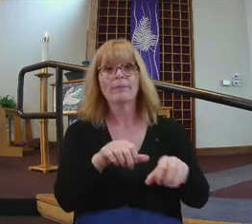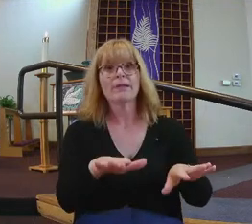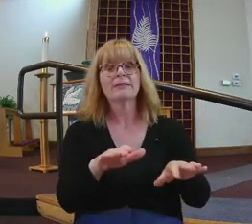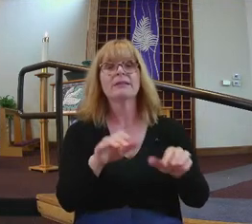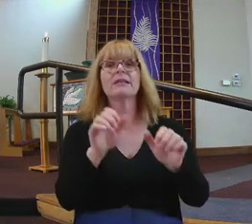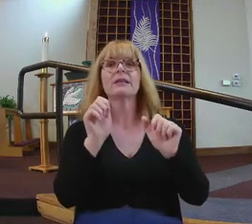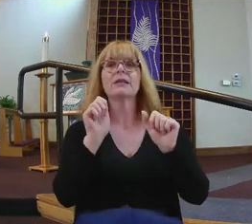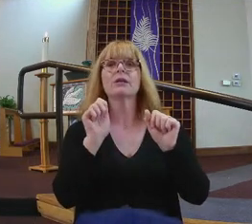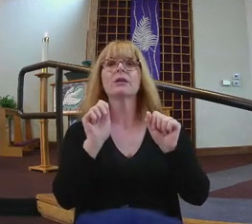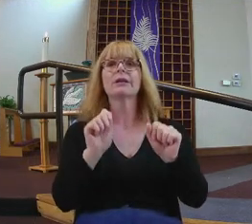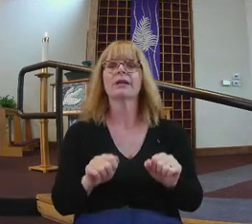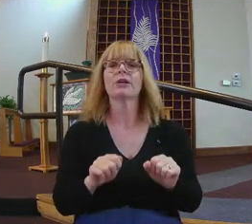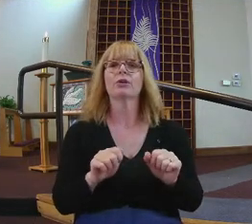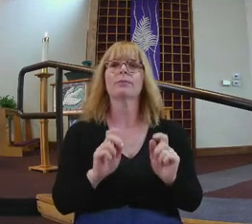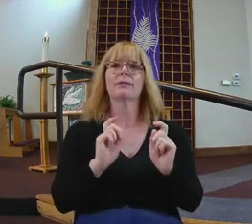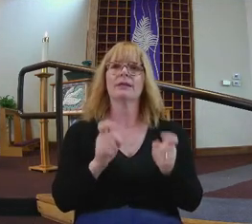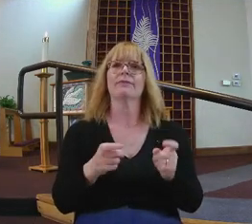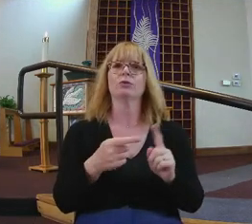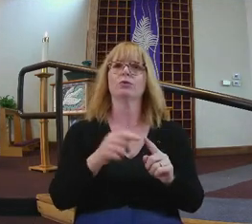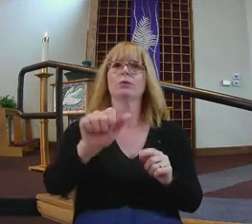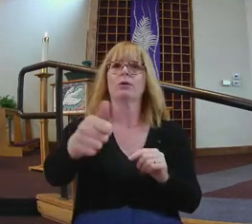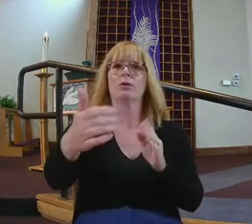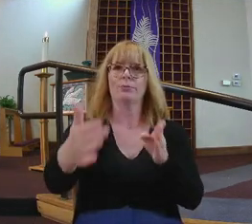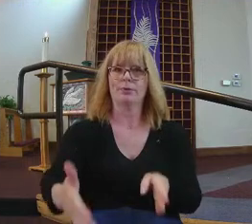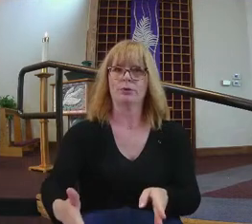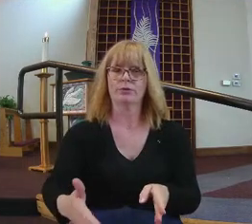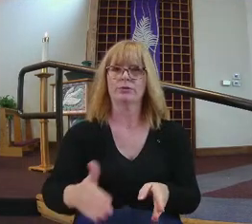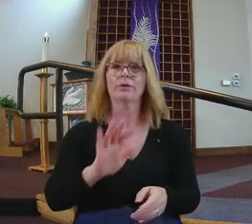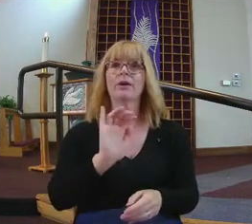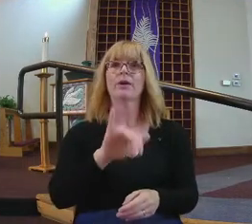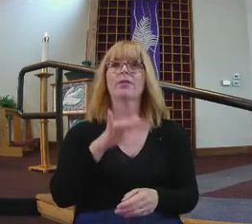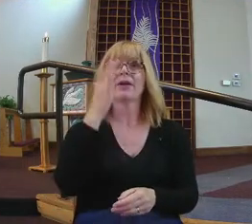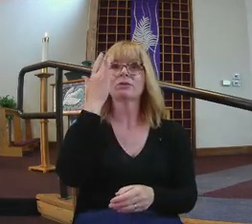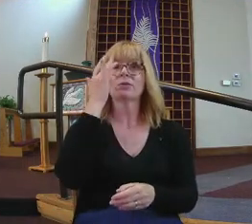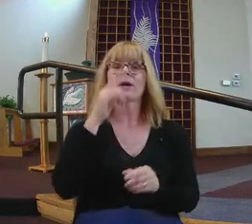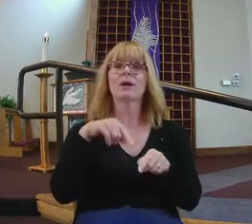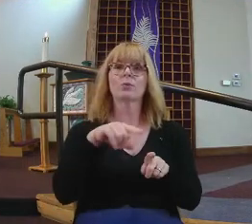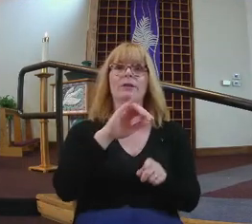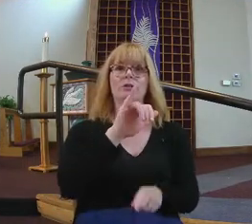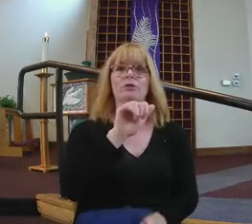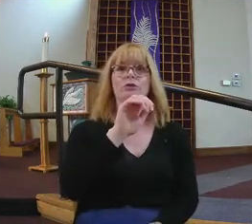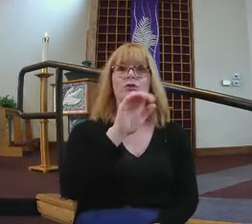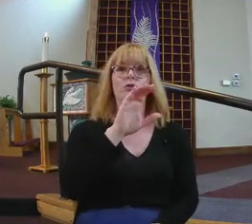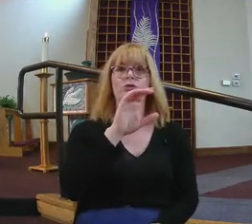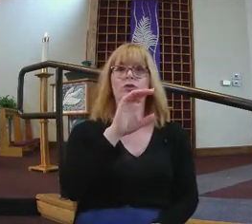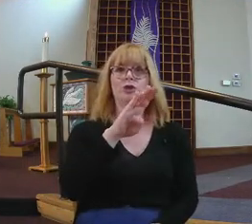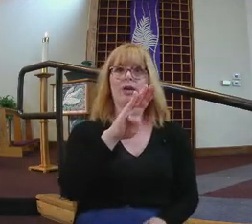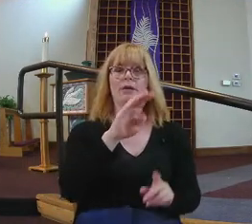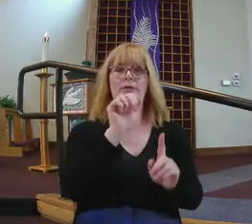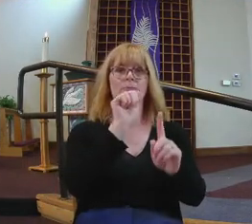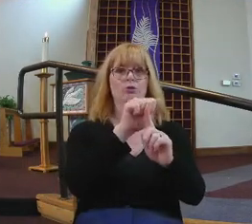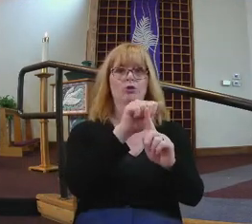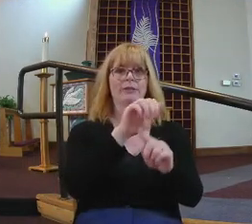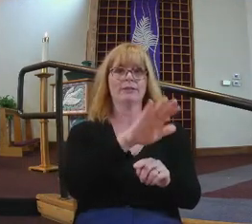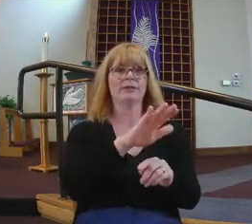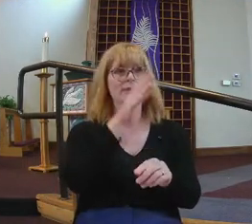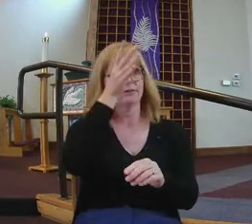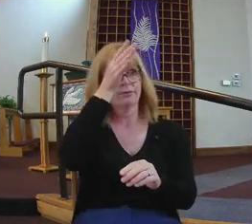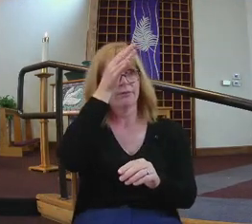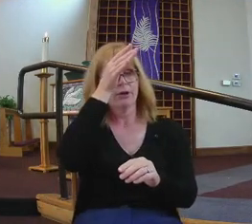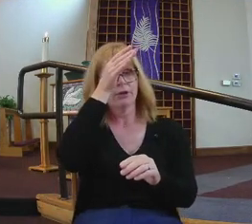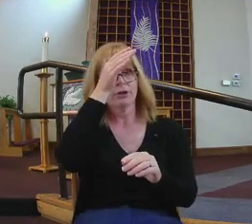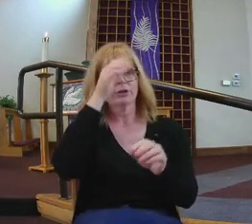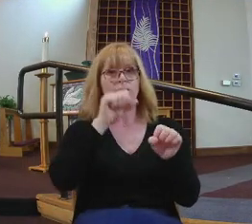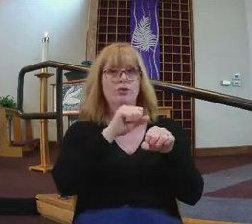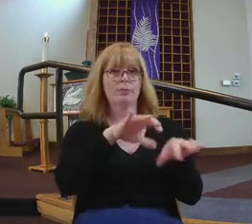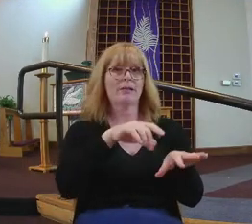and irrevocably bestowed upon another. That's why when Jacob tricks his father into blessing Jacob himself